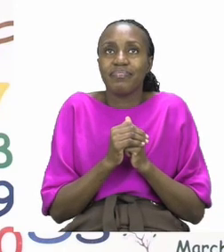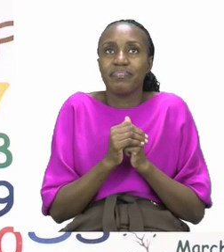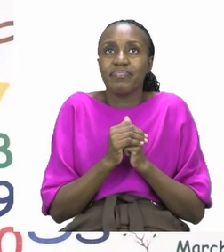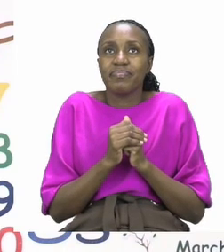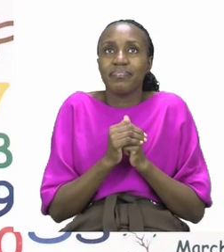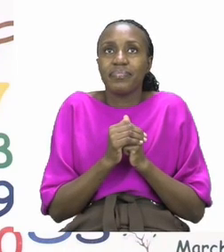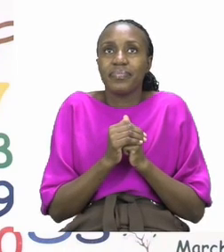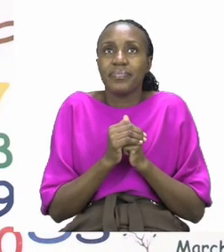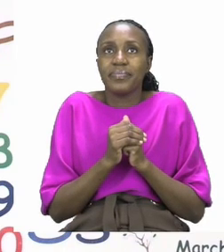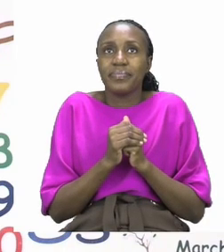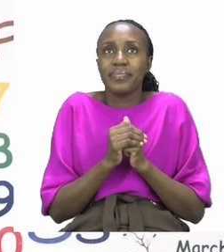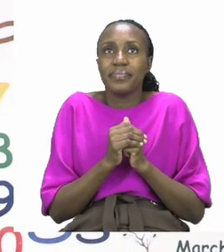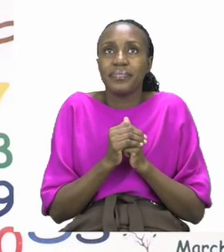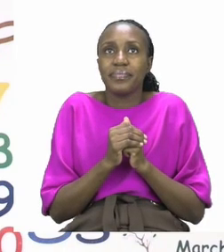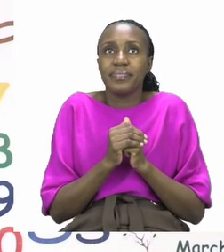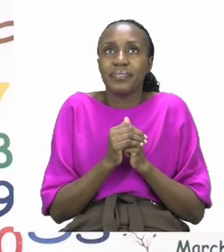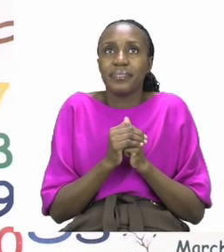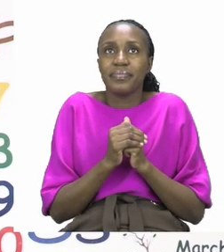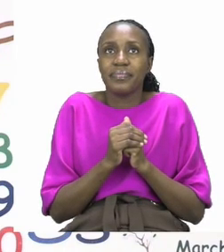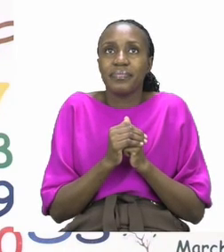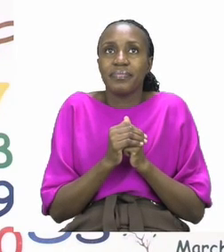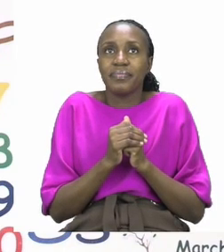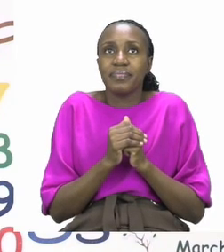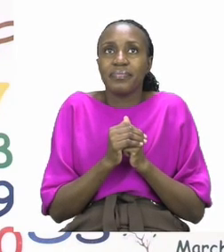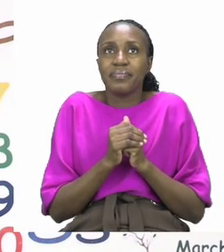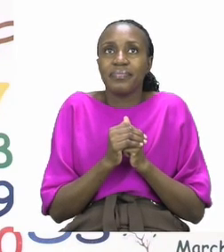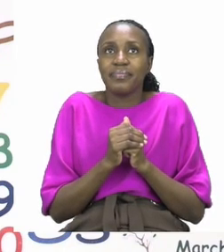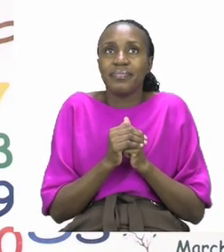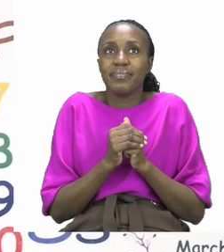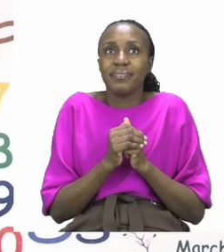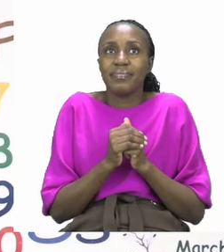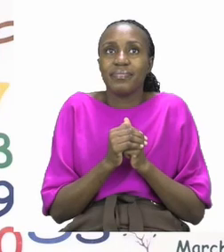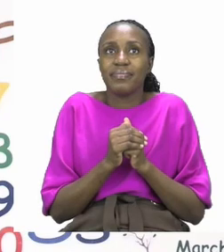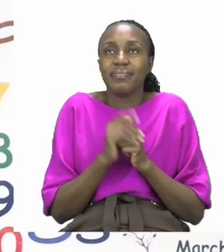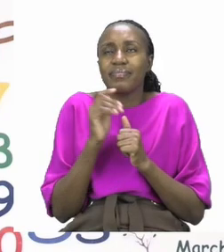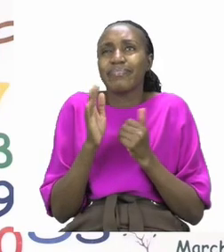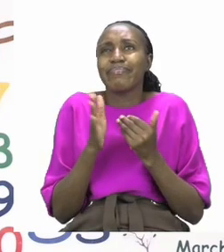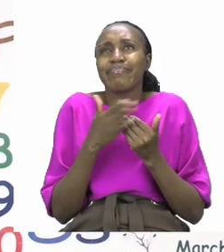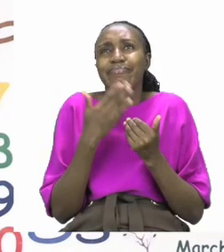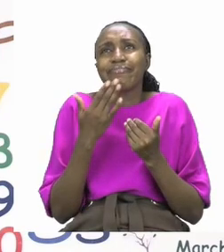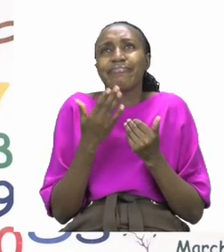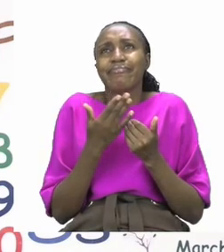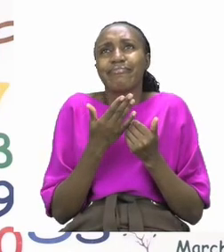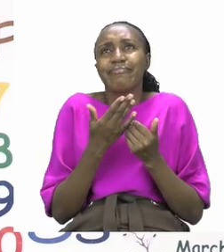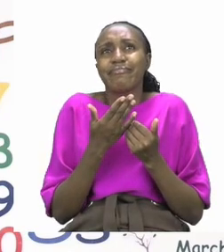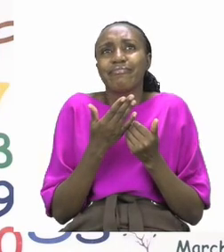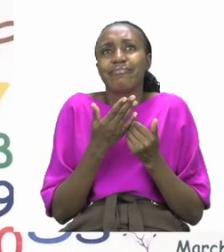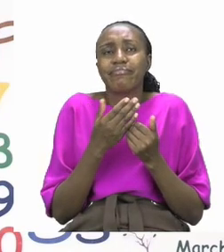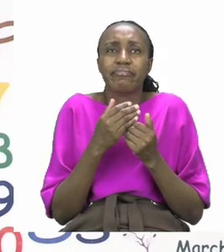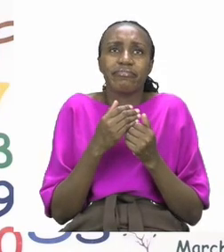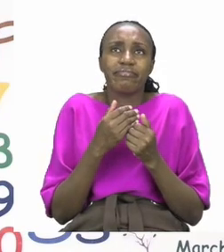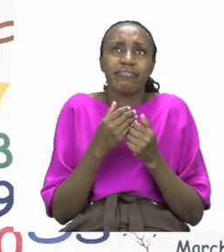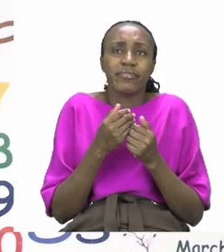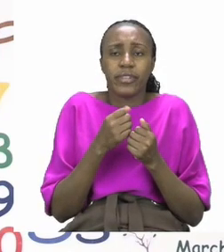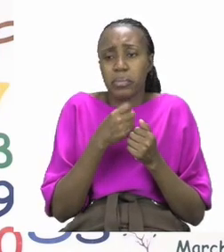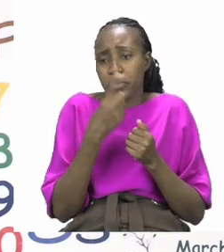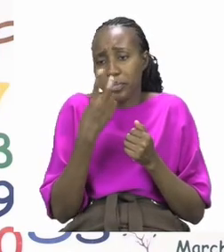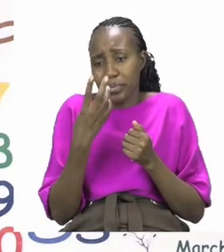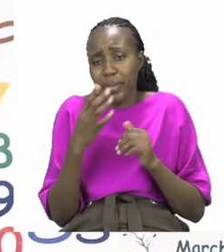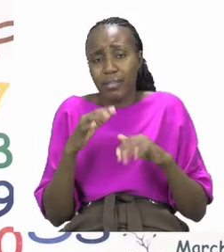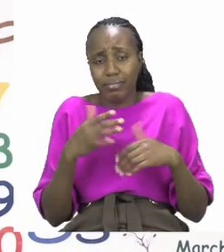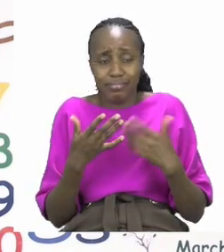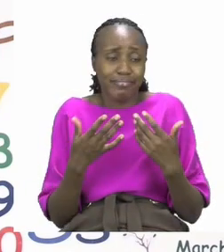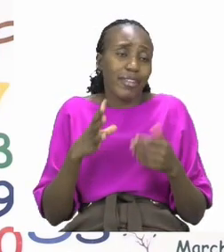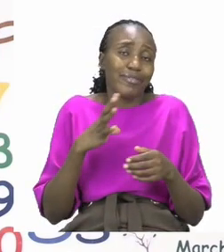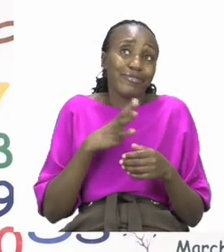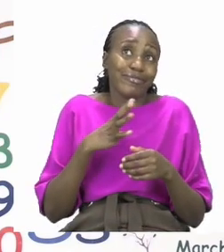2 equals. Now this one is simple. You can use counters, you can use the number chart, or you can use